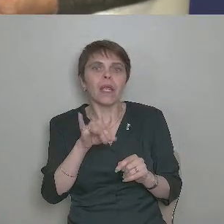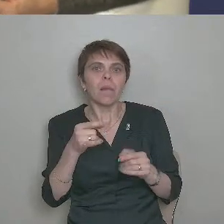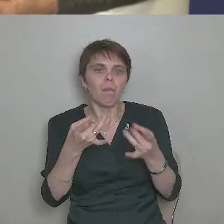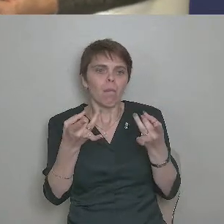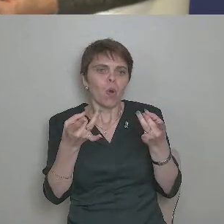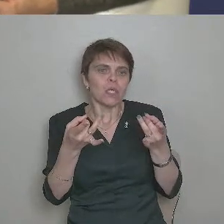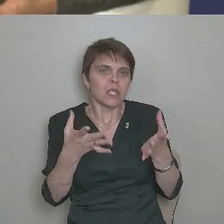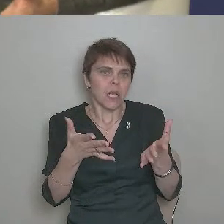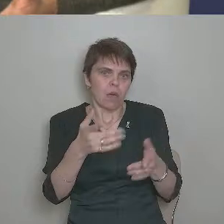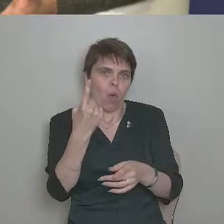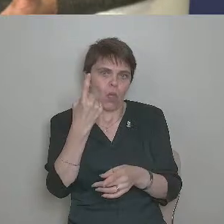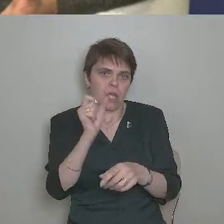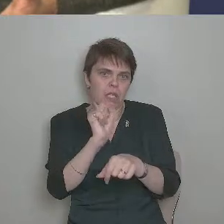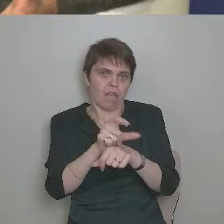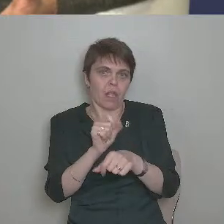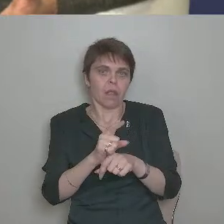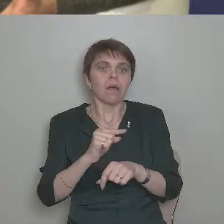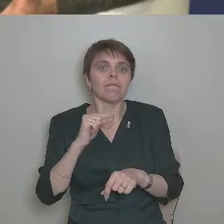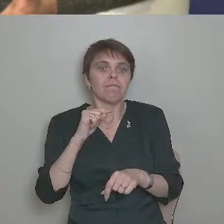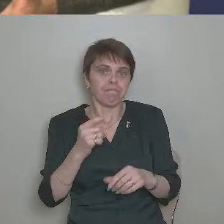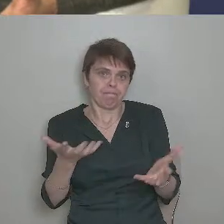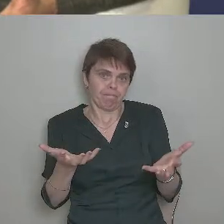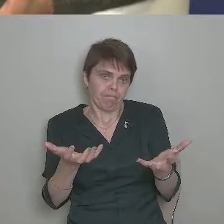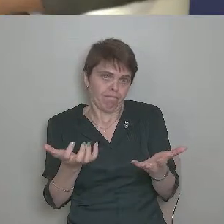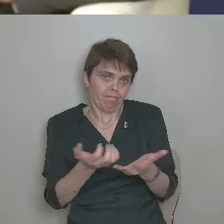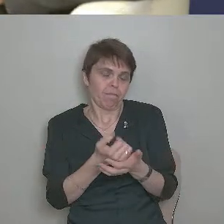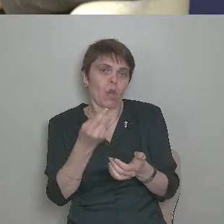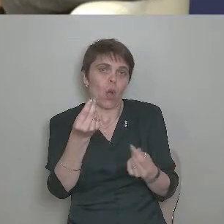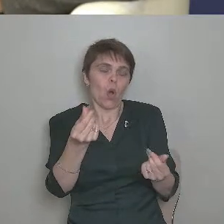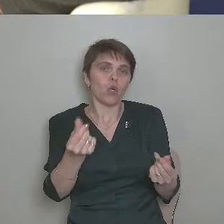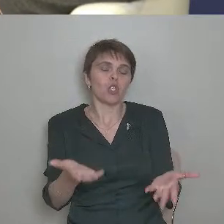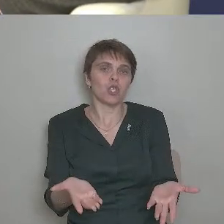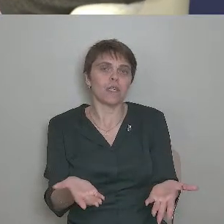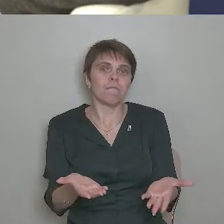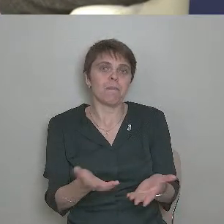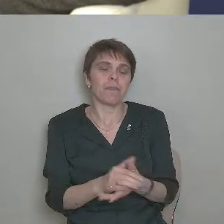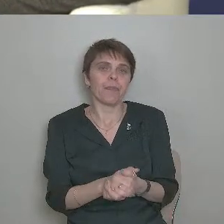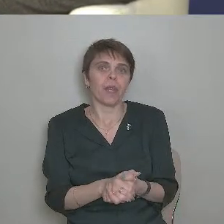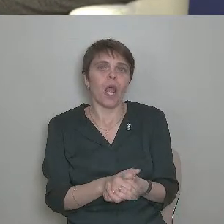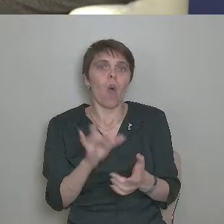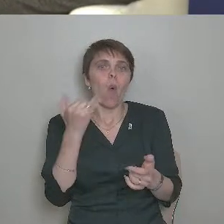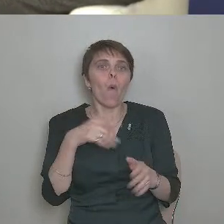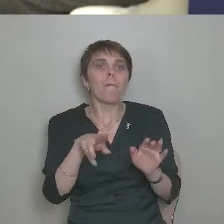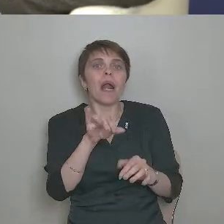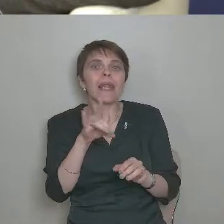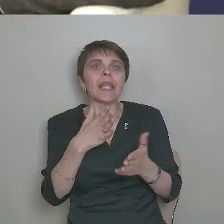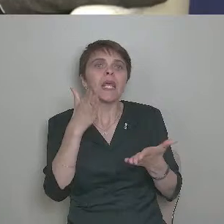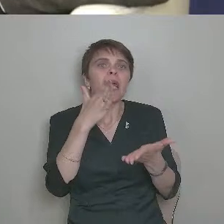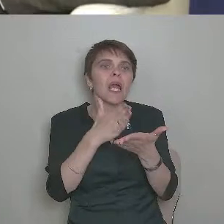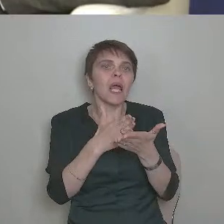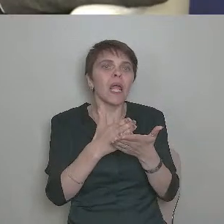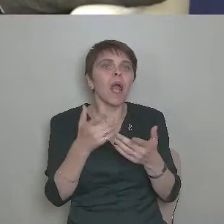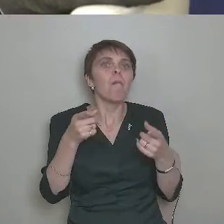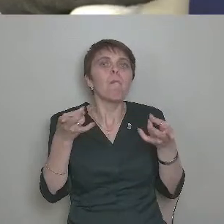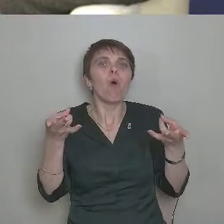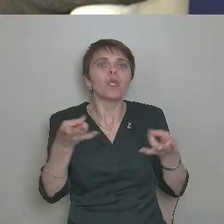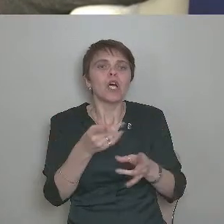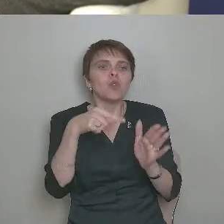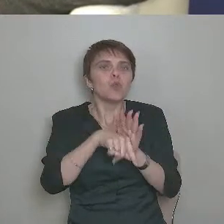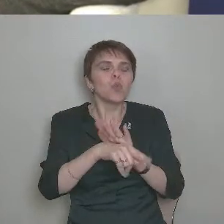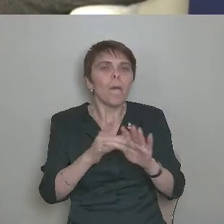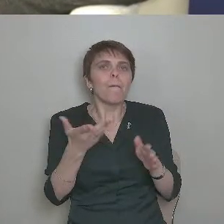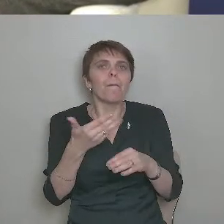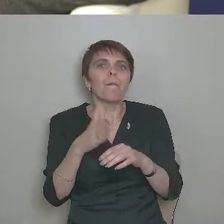they have in mind only one simple task: to save money. As far as I've heard, the parties have